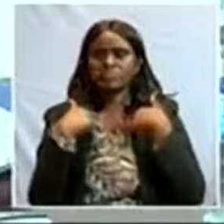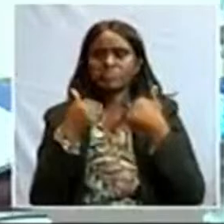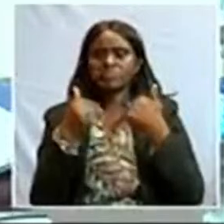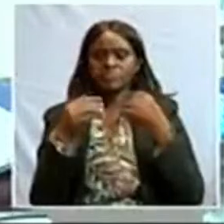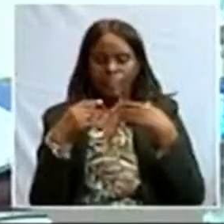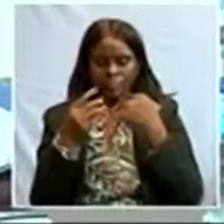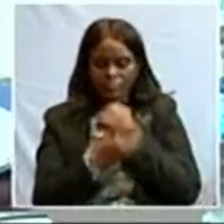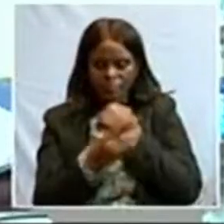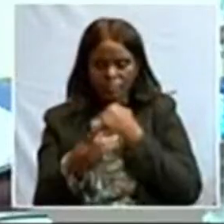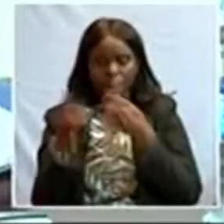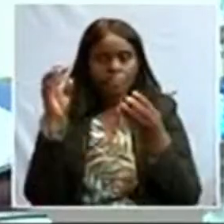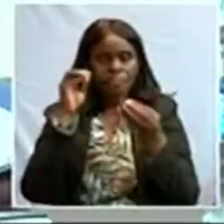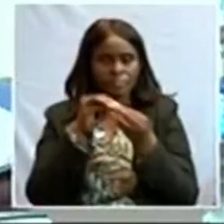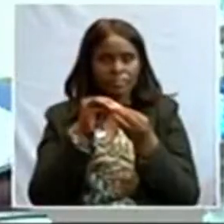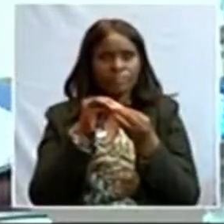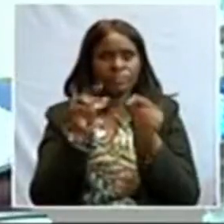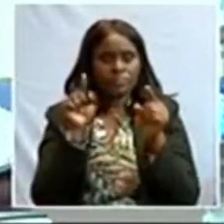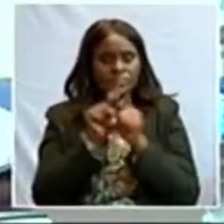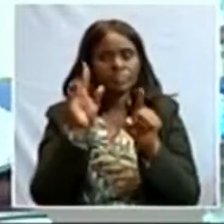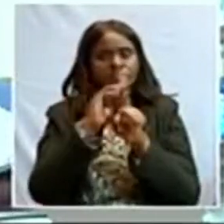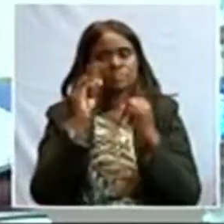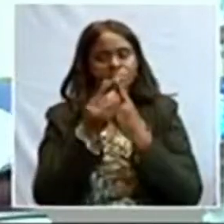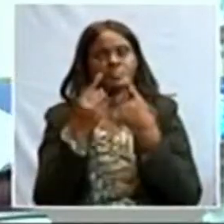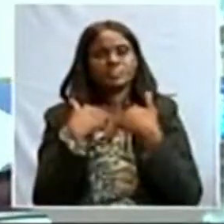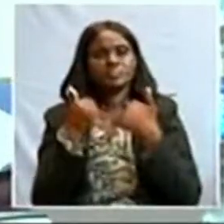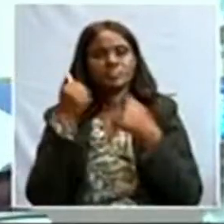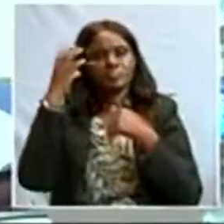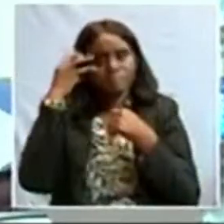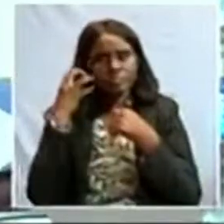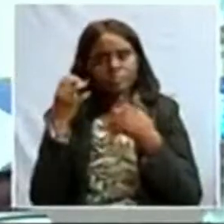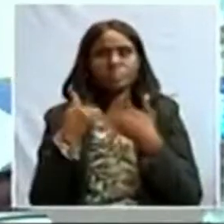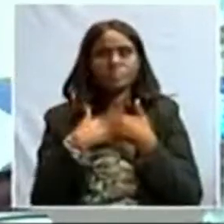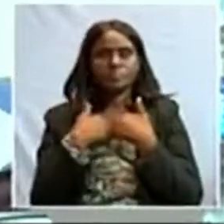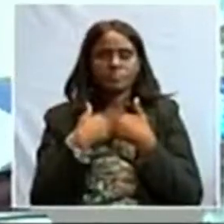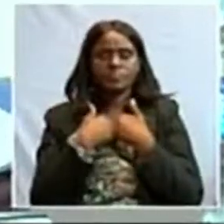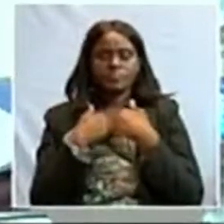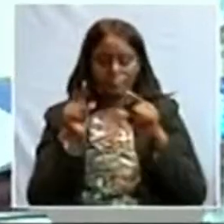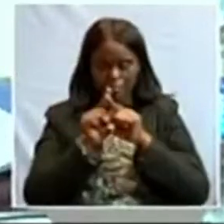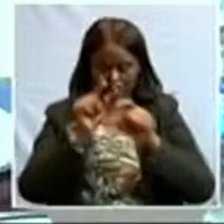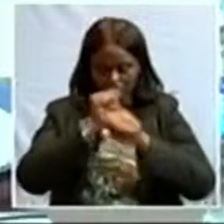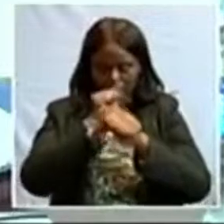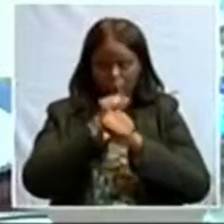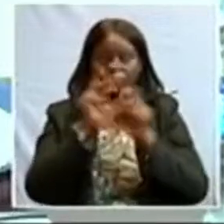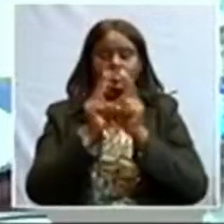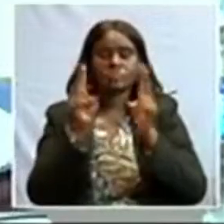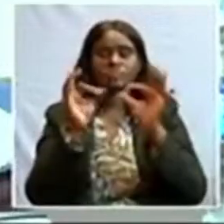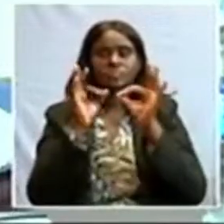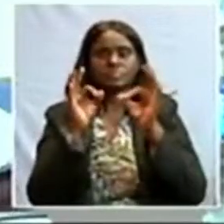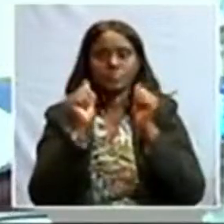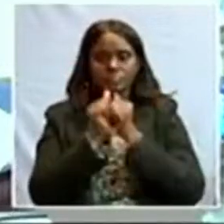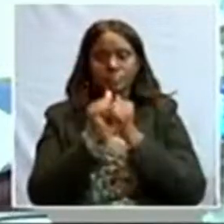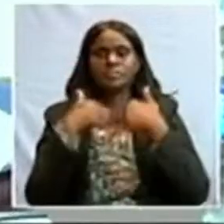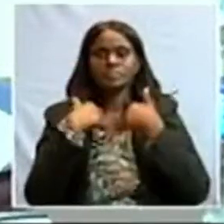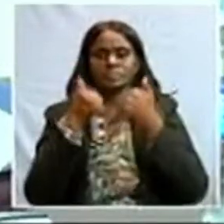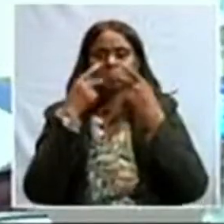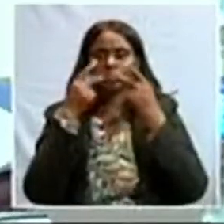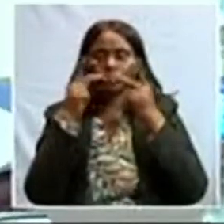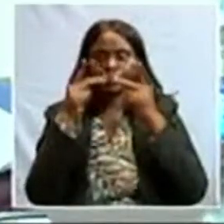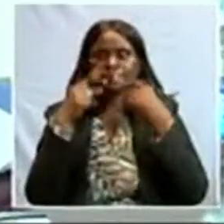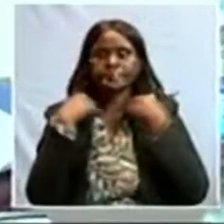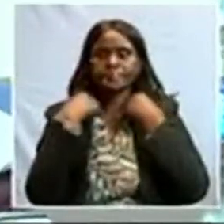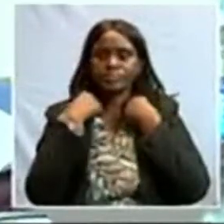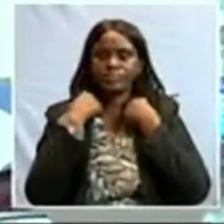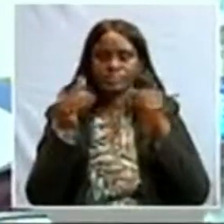local authority. Additionally, district health office has also worked very well with the public health department when it comes